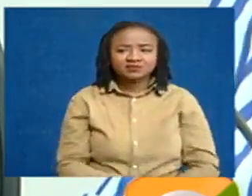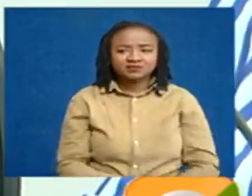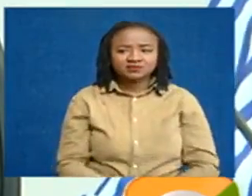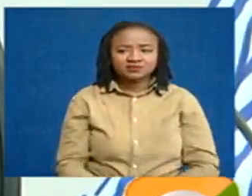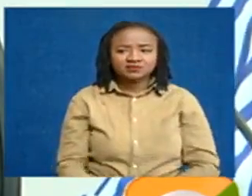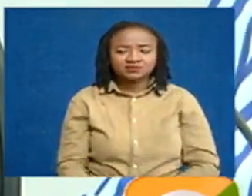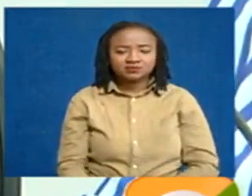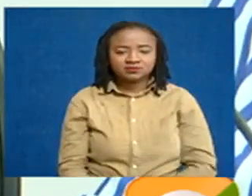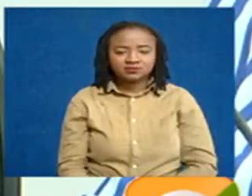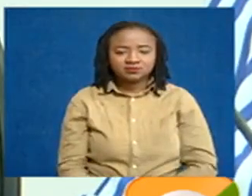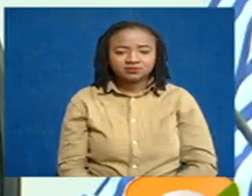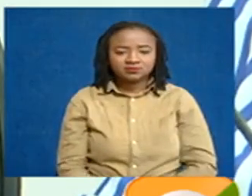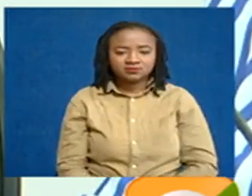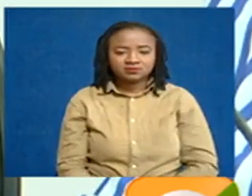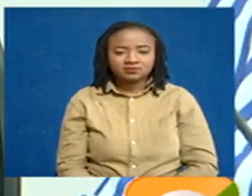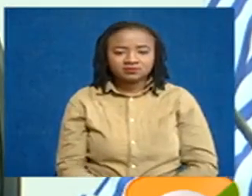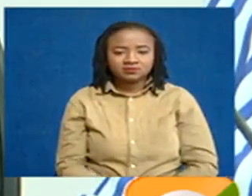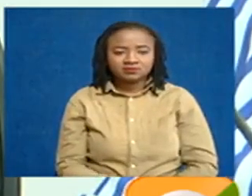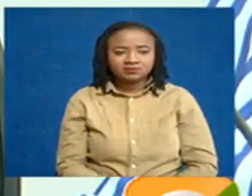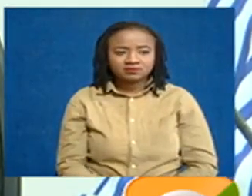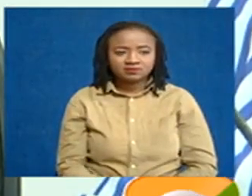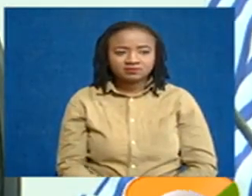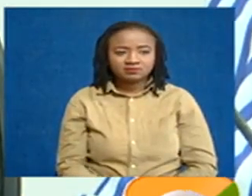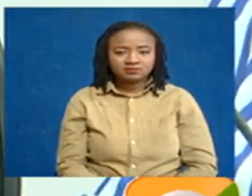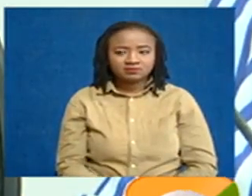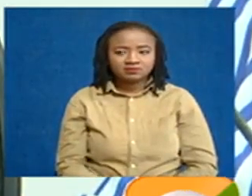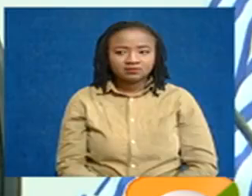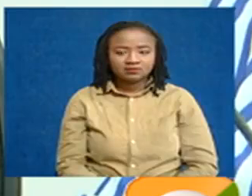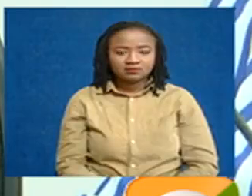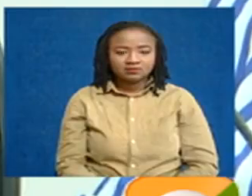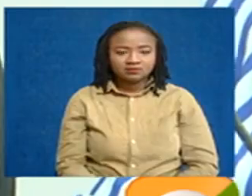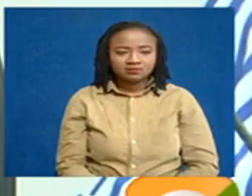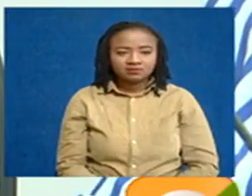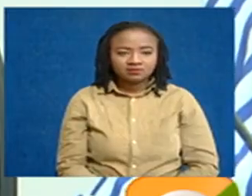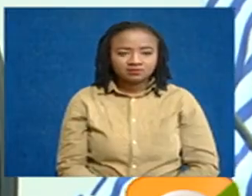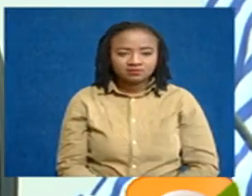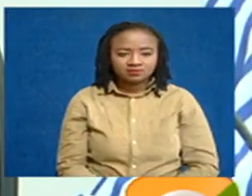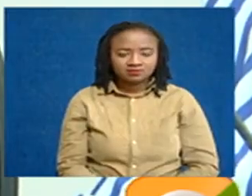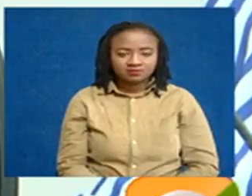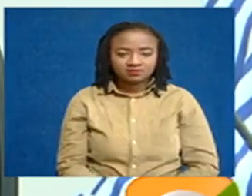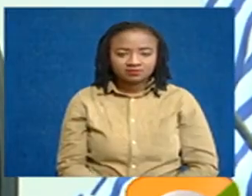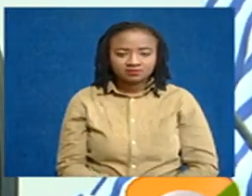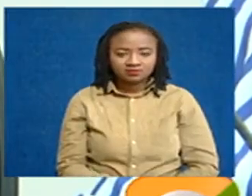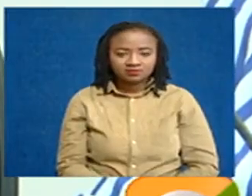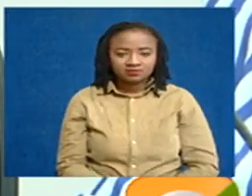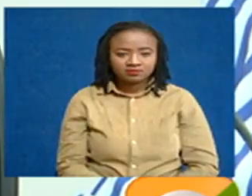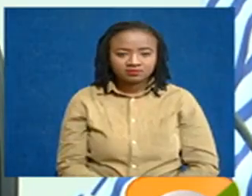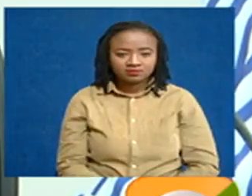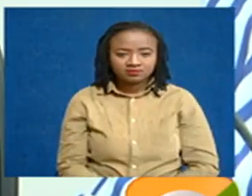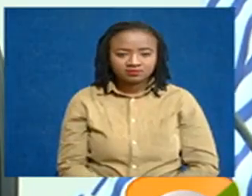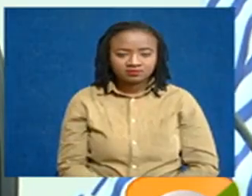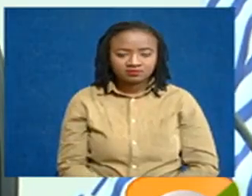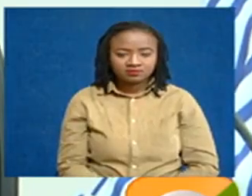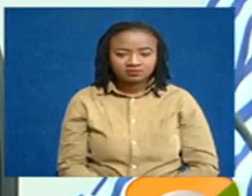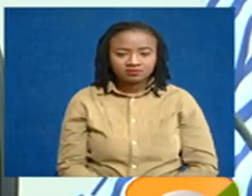Members also sought clarification regarding the Kenya shillings 104.8 billion contract, specifically